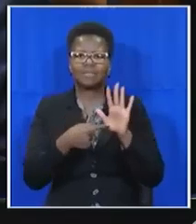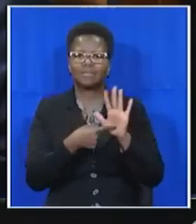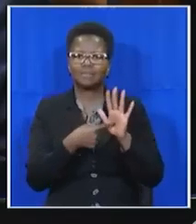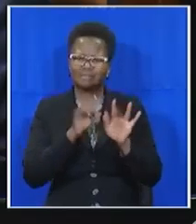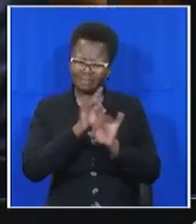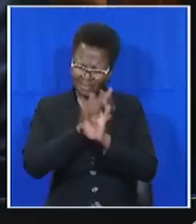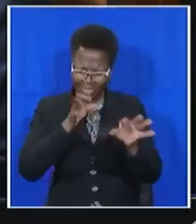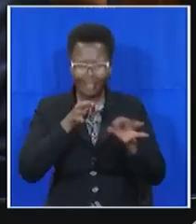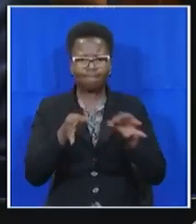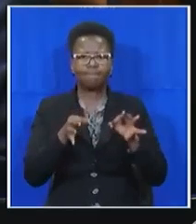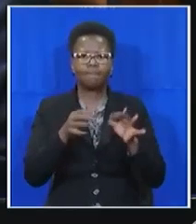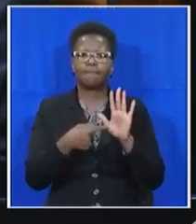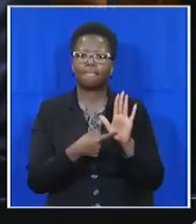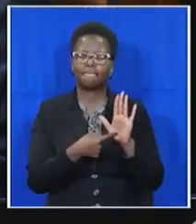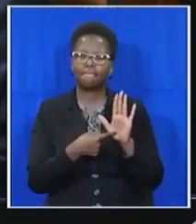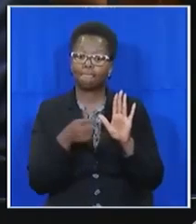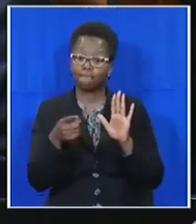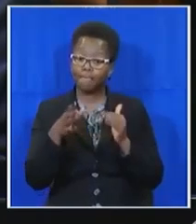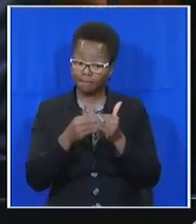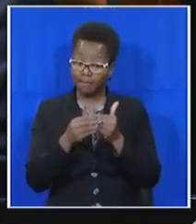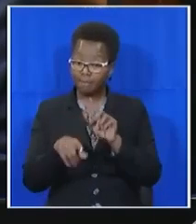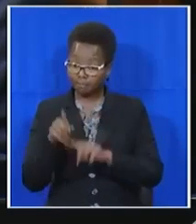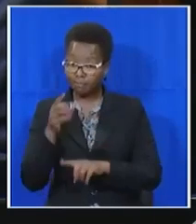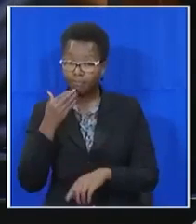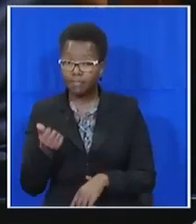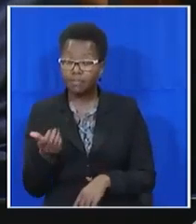explicit. Honorable Member, do that.